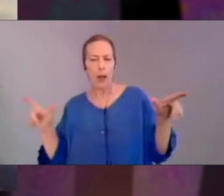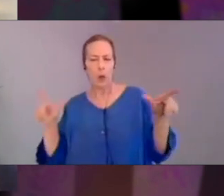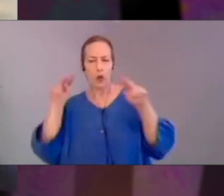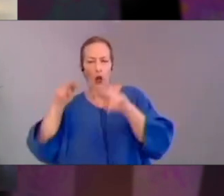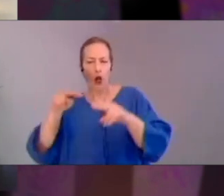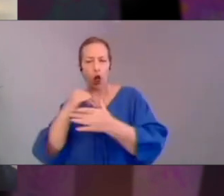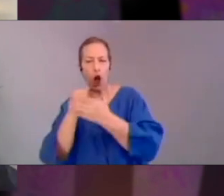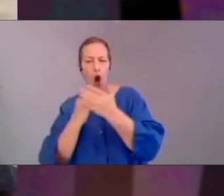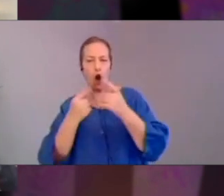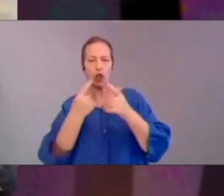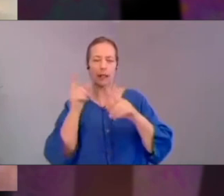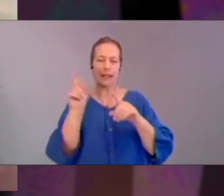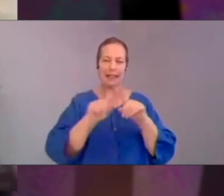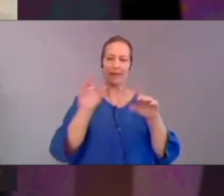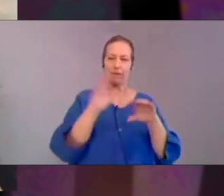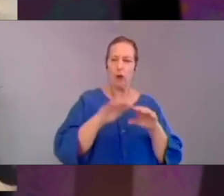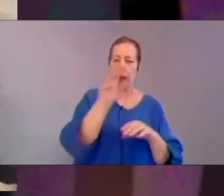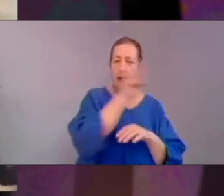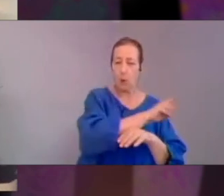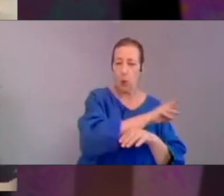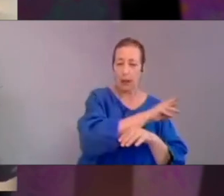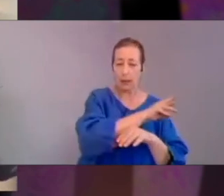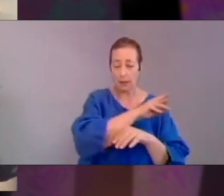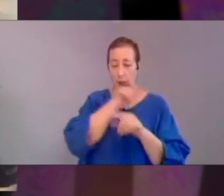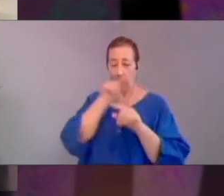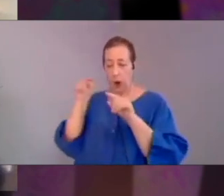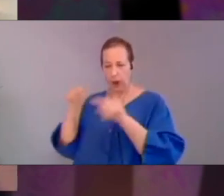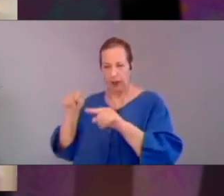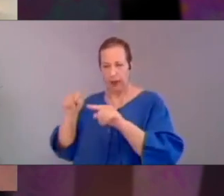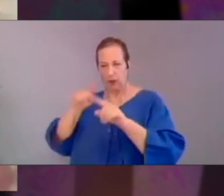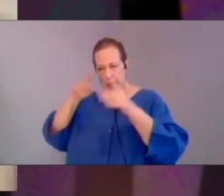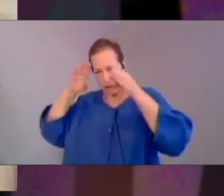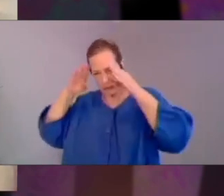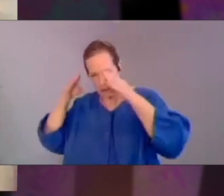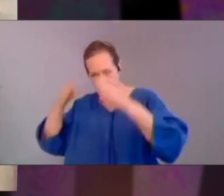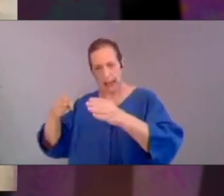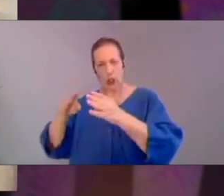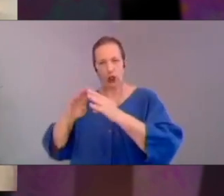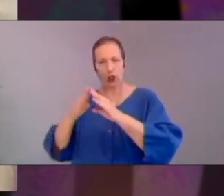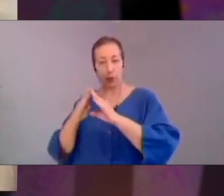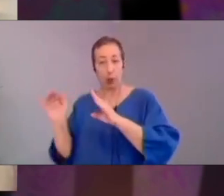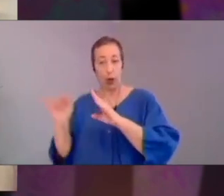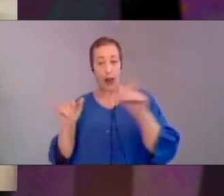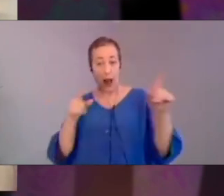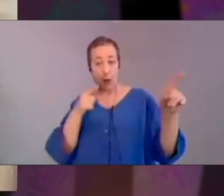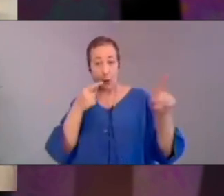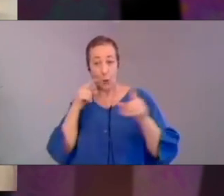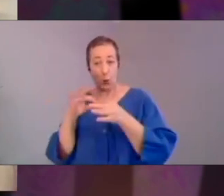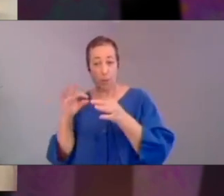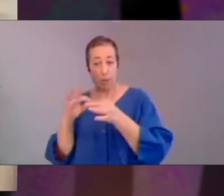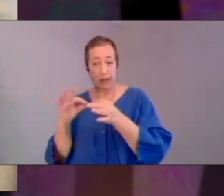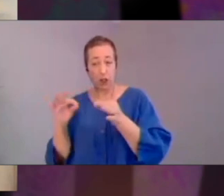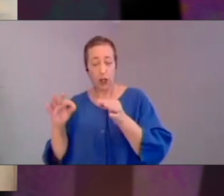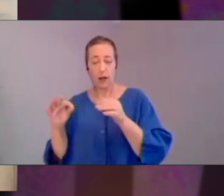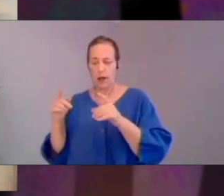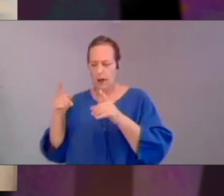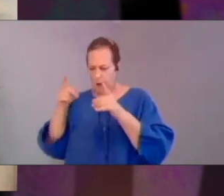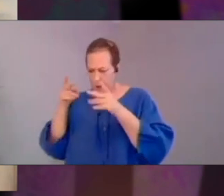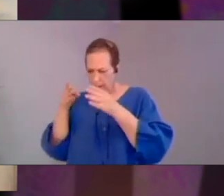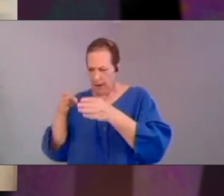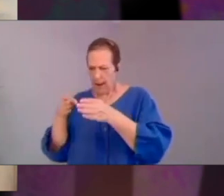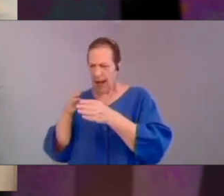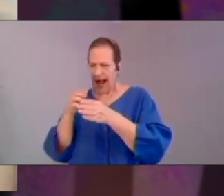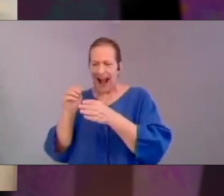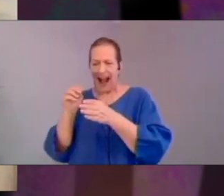centers community in the way that you started out our conversation with, there's something that's just really integrally linked